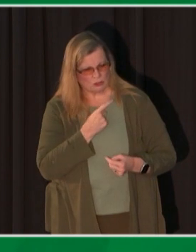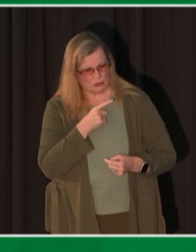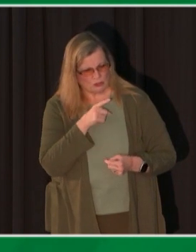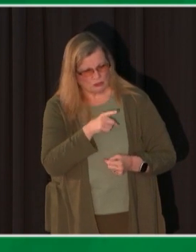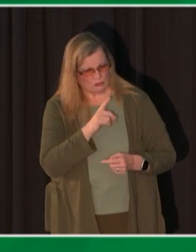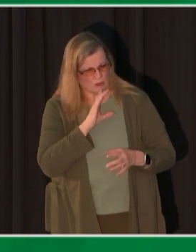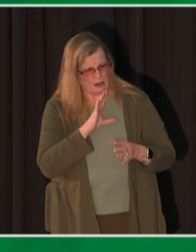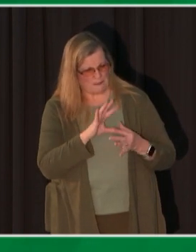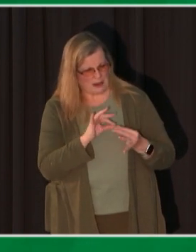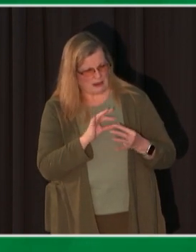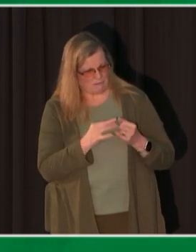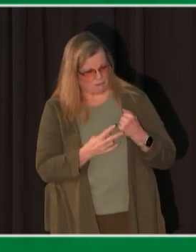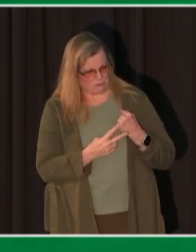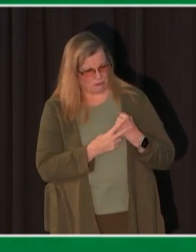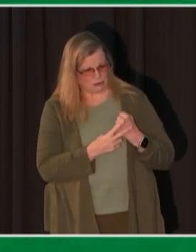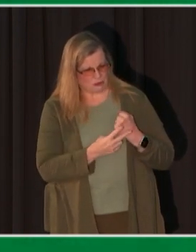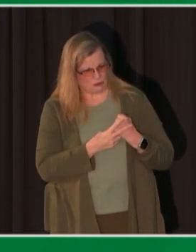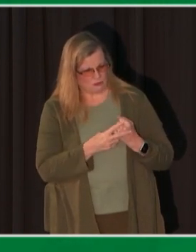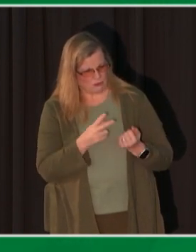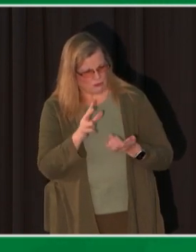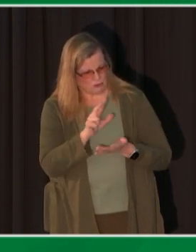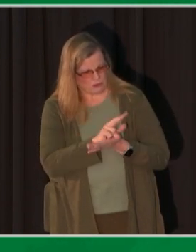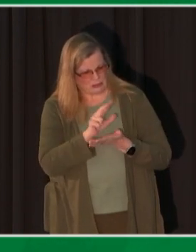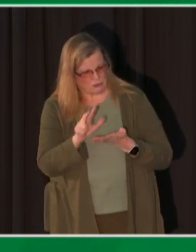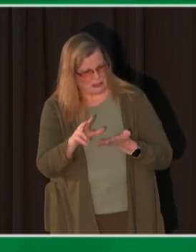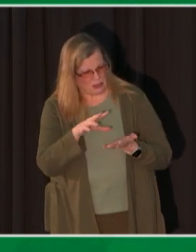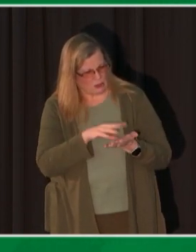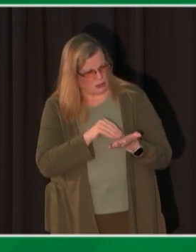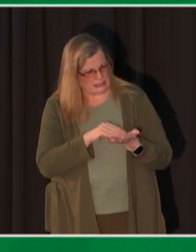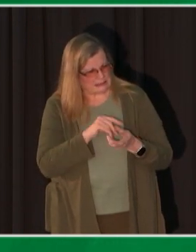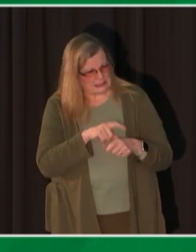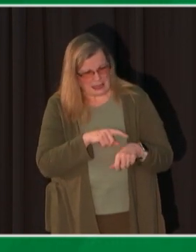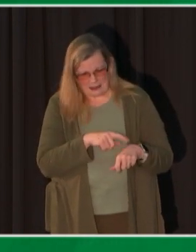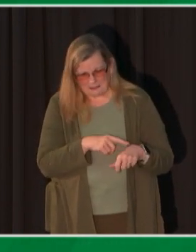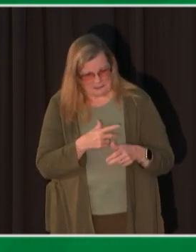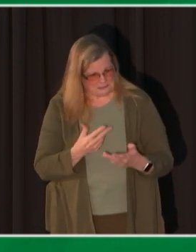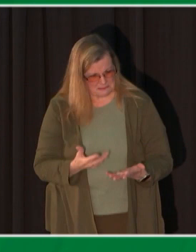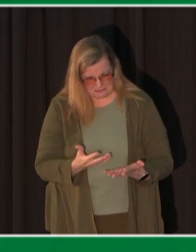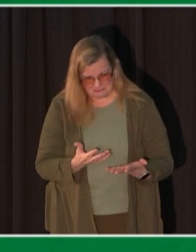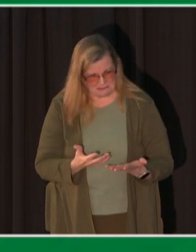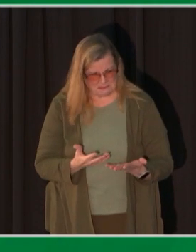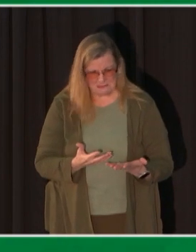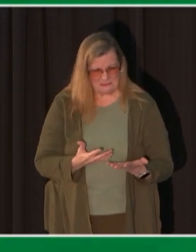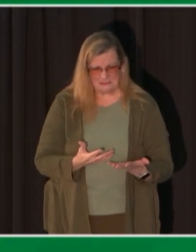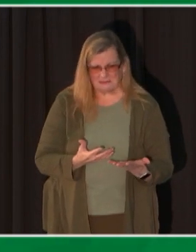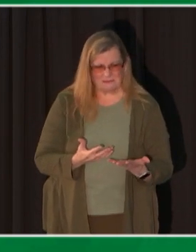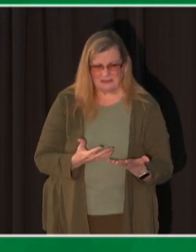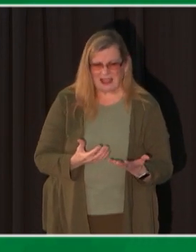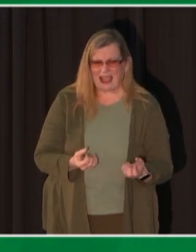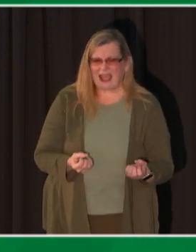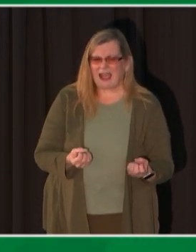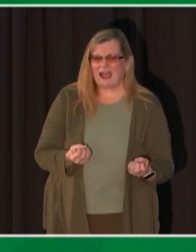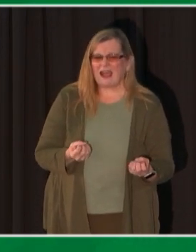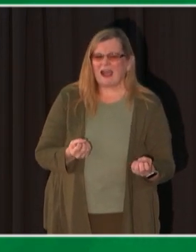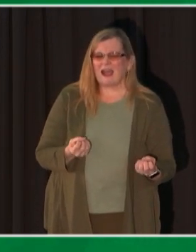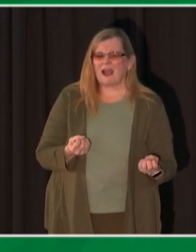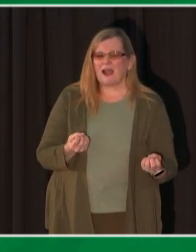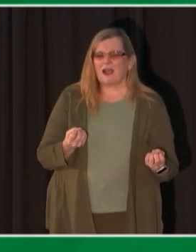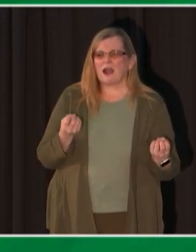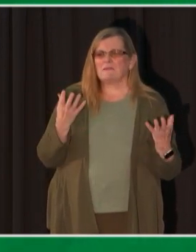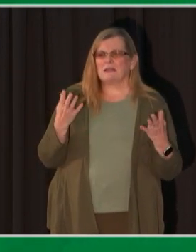weeks of learning time. How much of the ending the school year early has to do with teacher